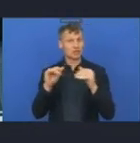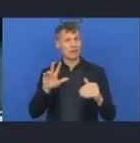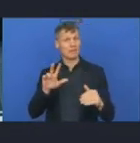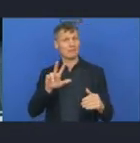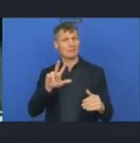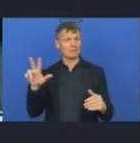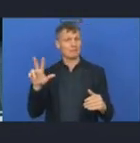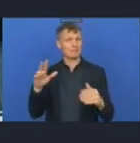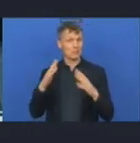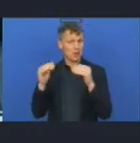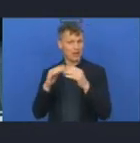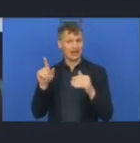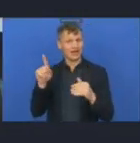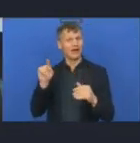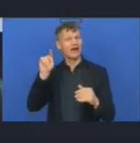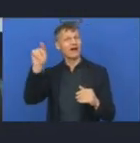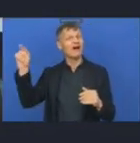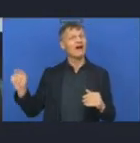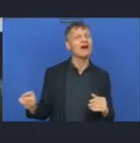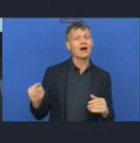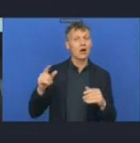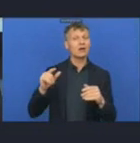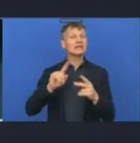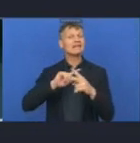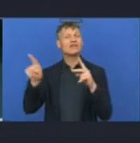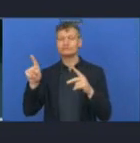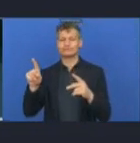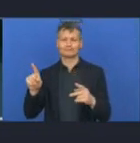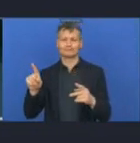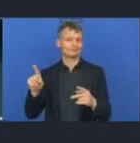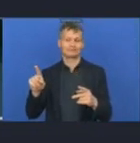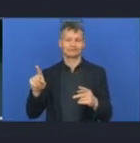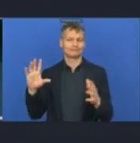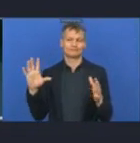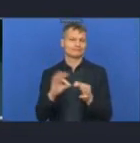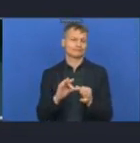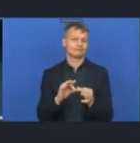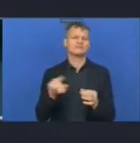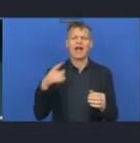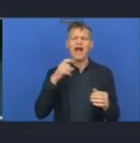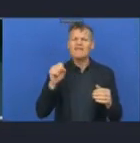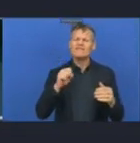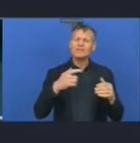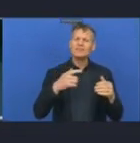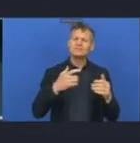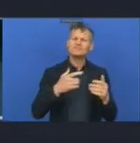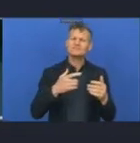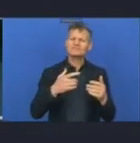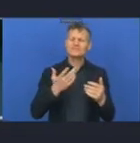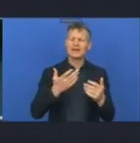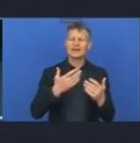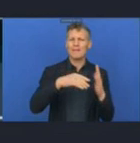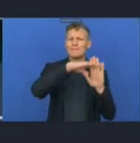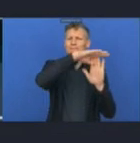You can find the full list in the program guide. In the part A of the program guide, there is the full list